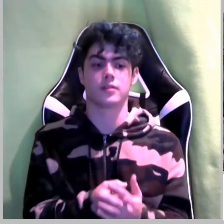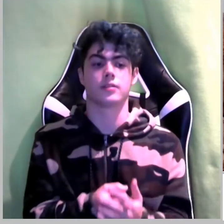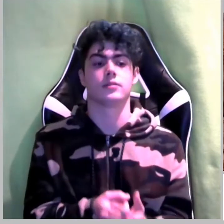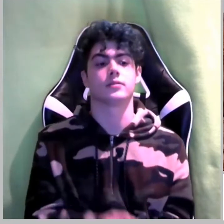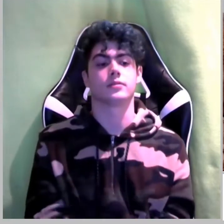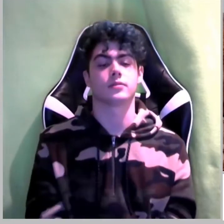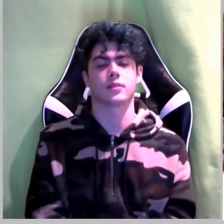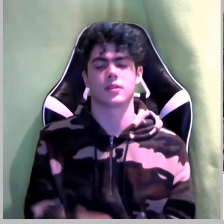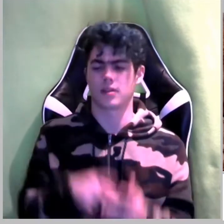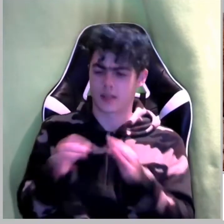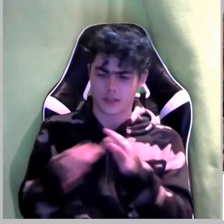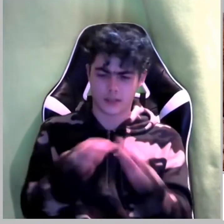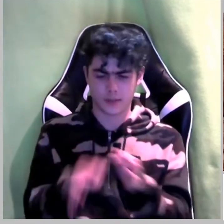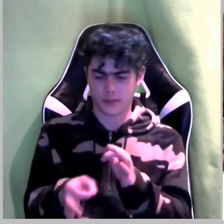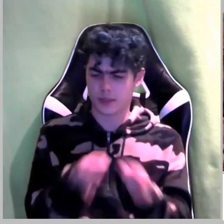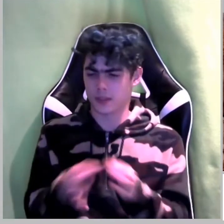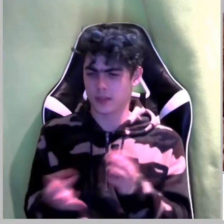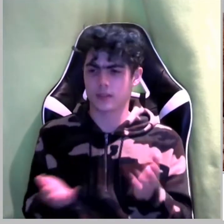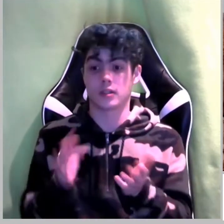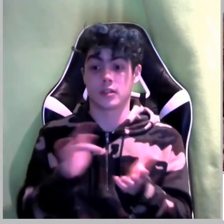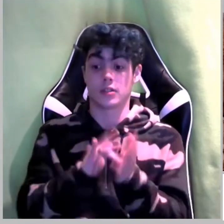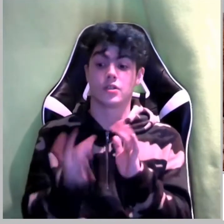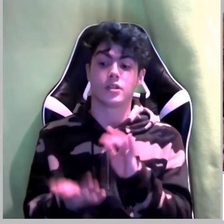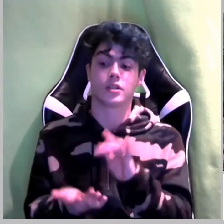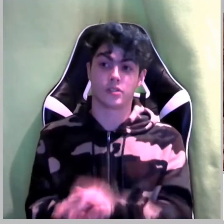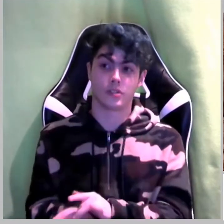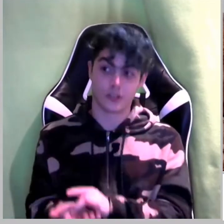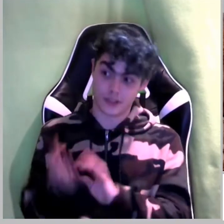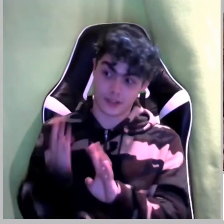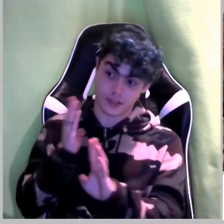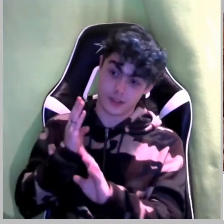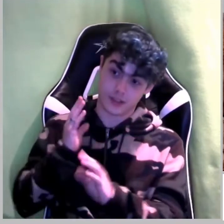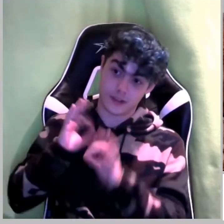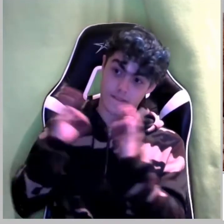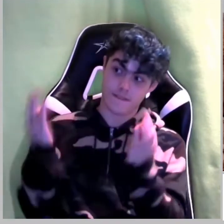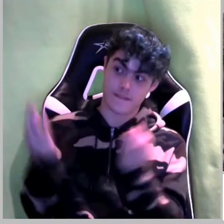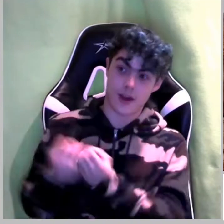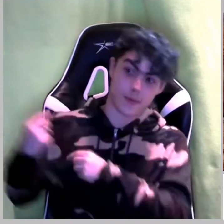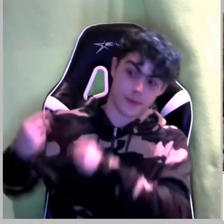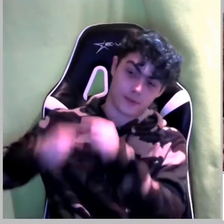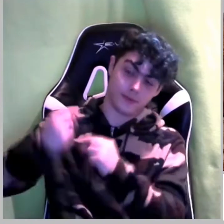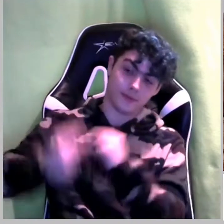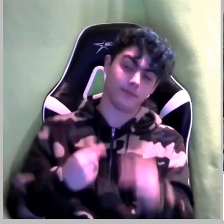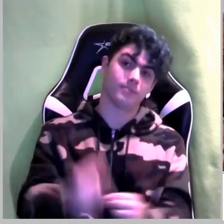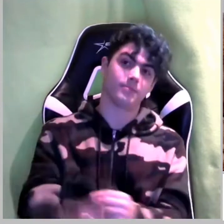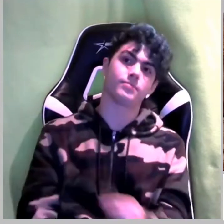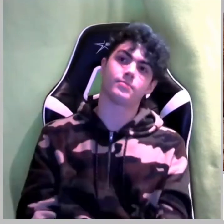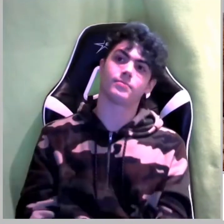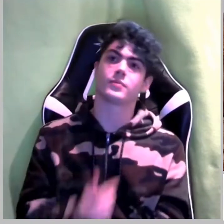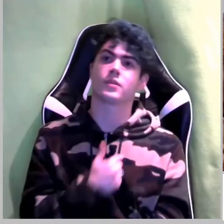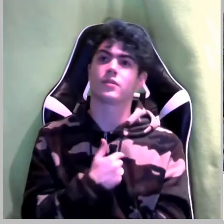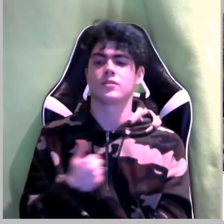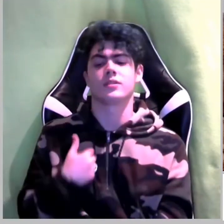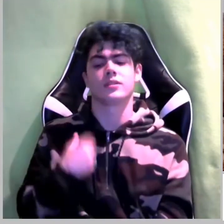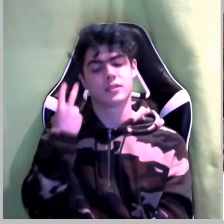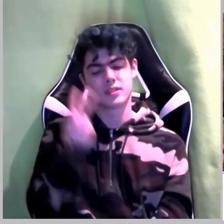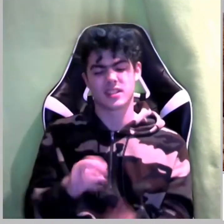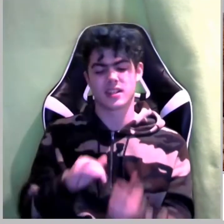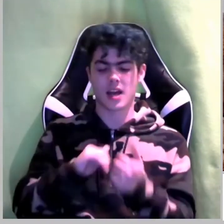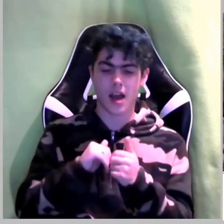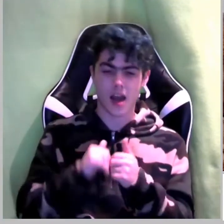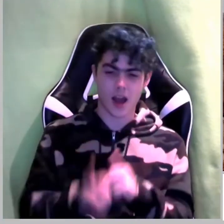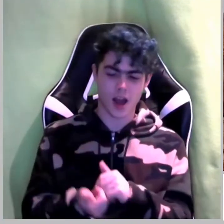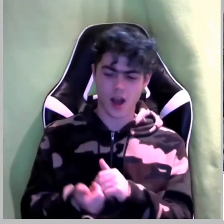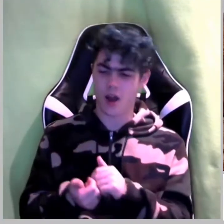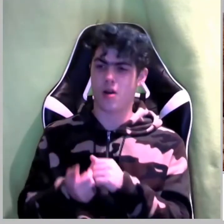explains Jesus's lineage. That is important because it shows us how everything leads up to Jesus and how he